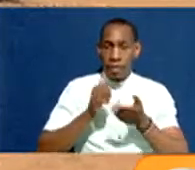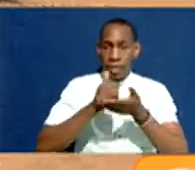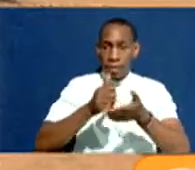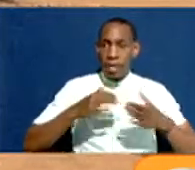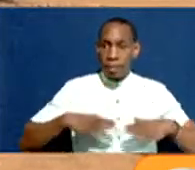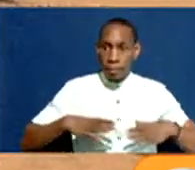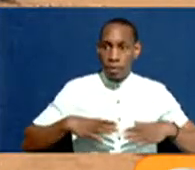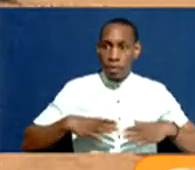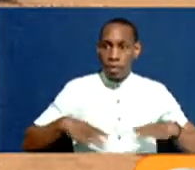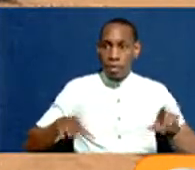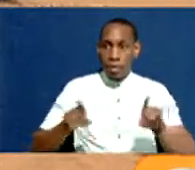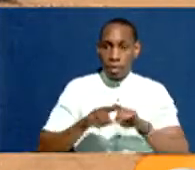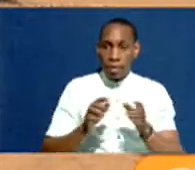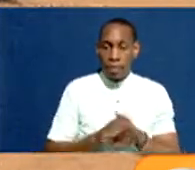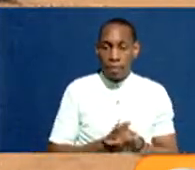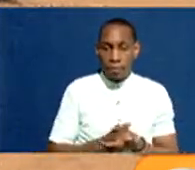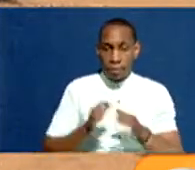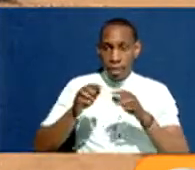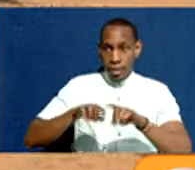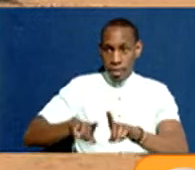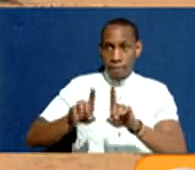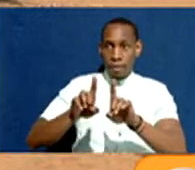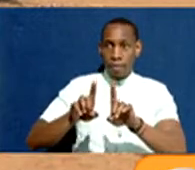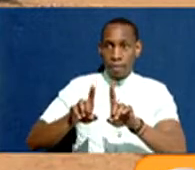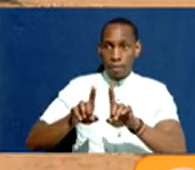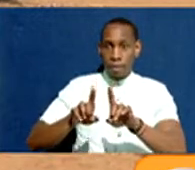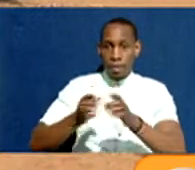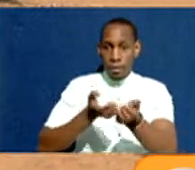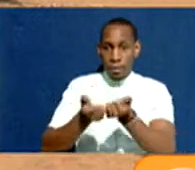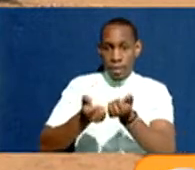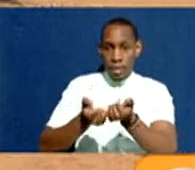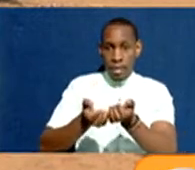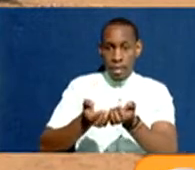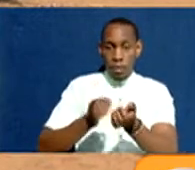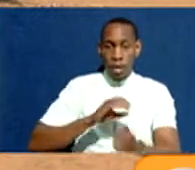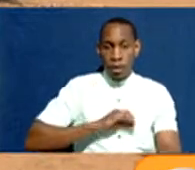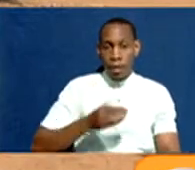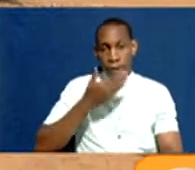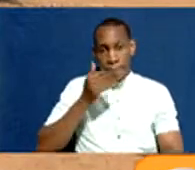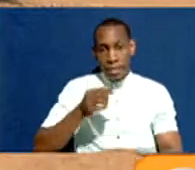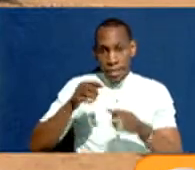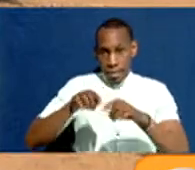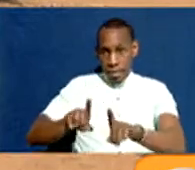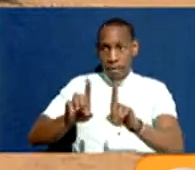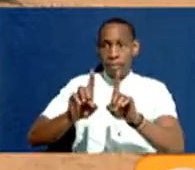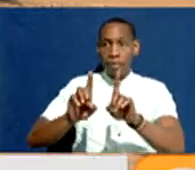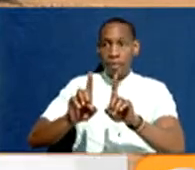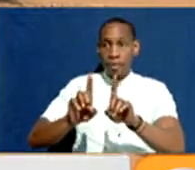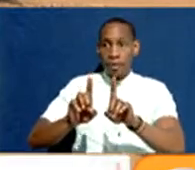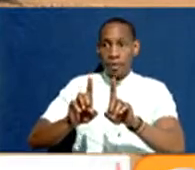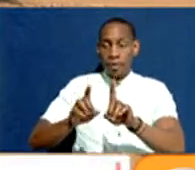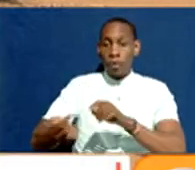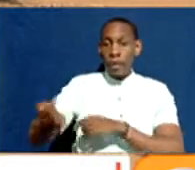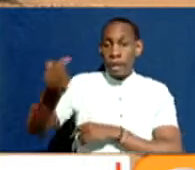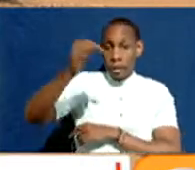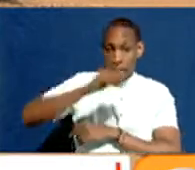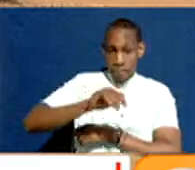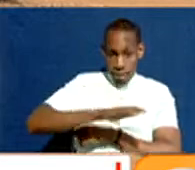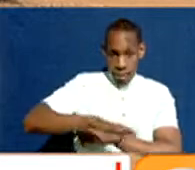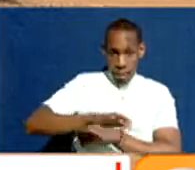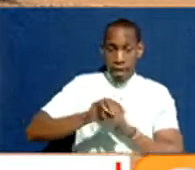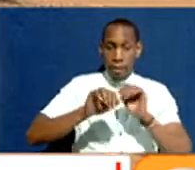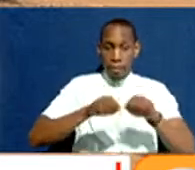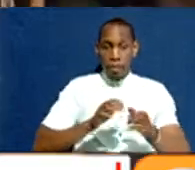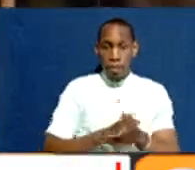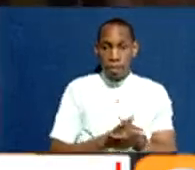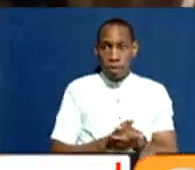Ni wao wenyewe ni wenye biashara. Ni mzuri wao wenyewe pia wafikie mahali ambao wanaweza